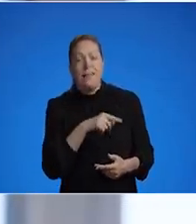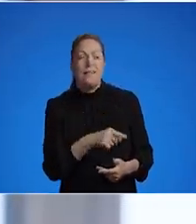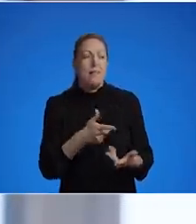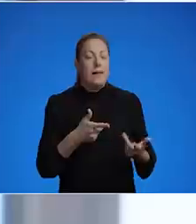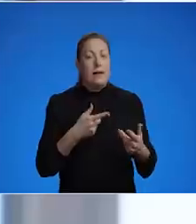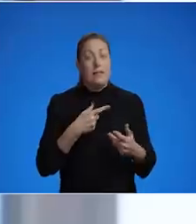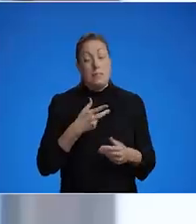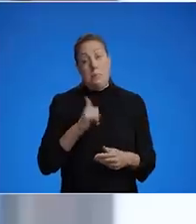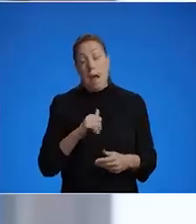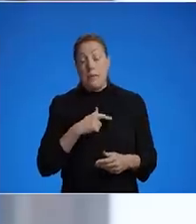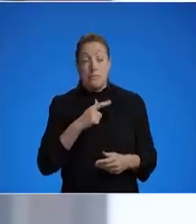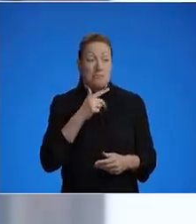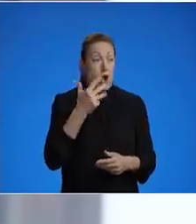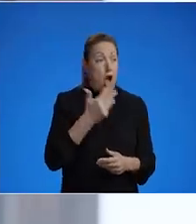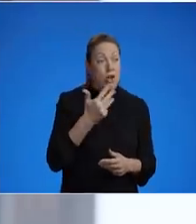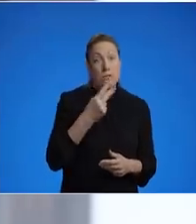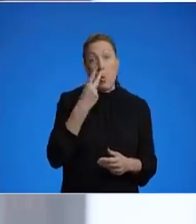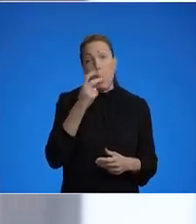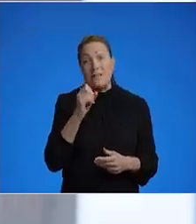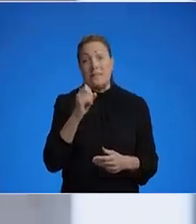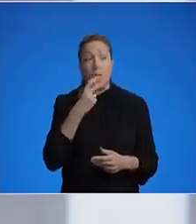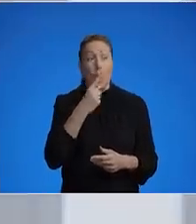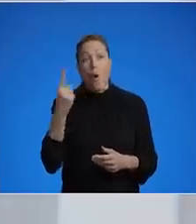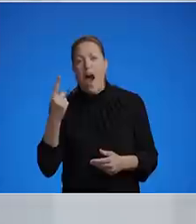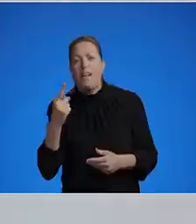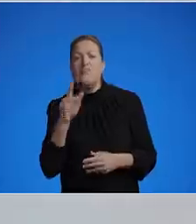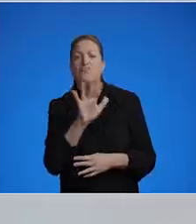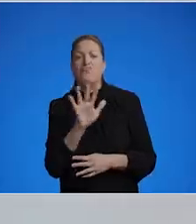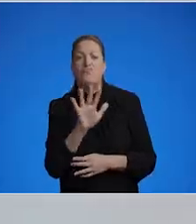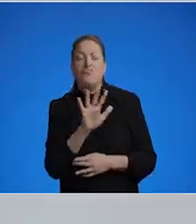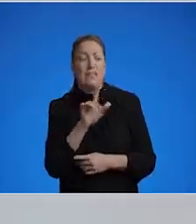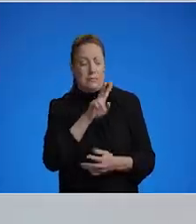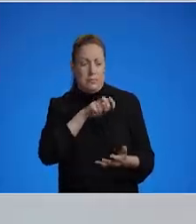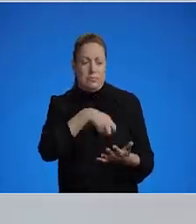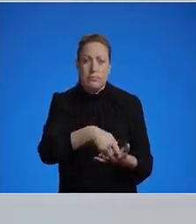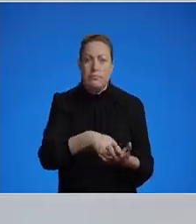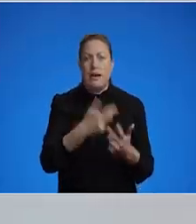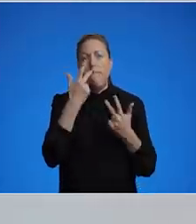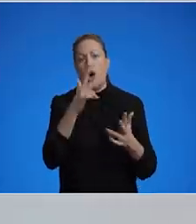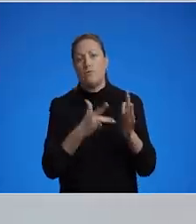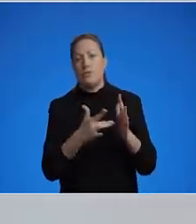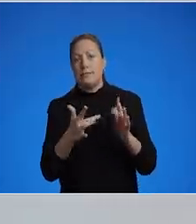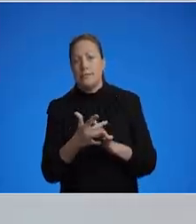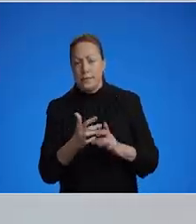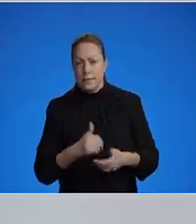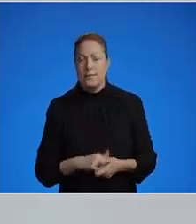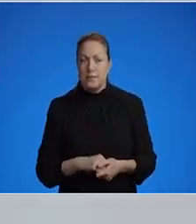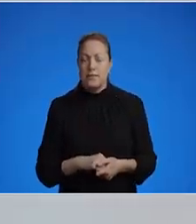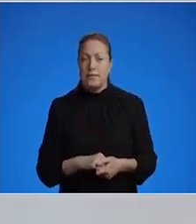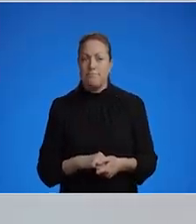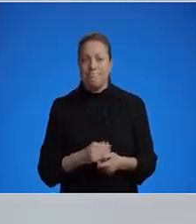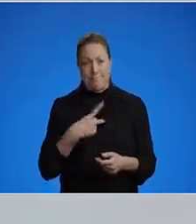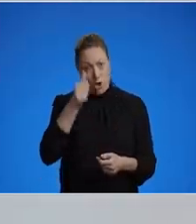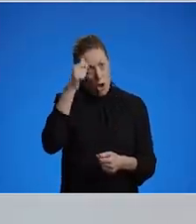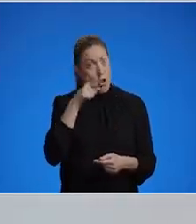So perhaps he was in his late teens or early twenties, And he kneels before Christ. And clearly, he